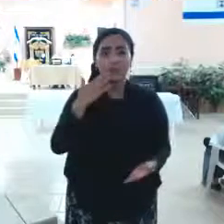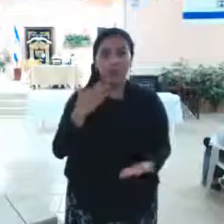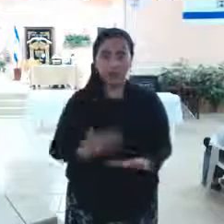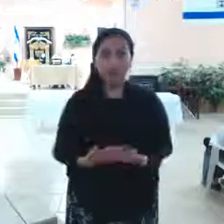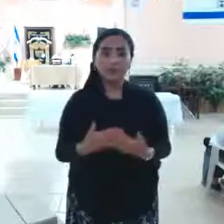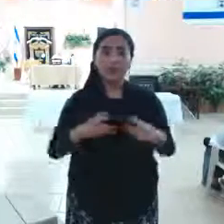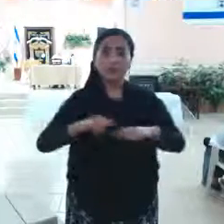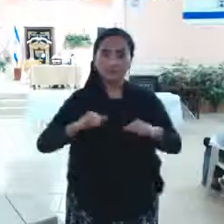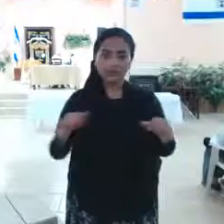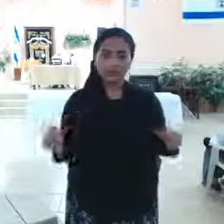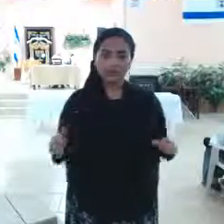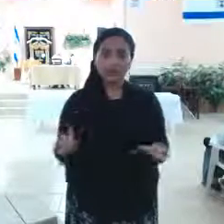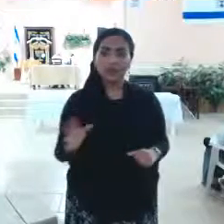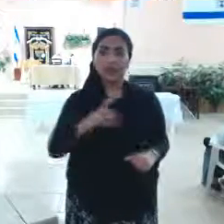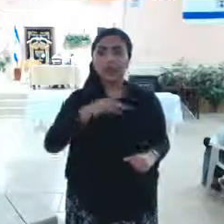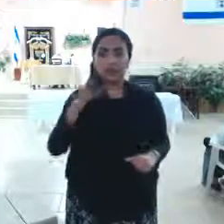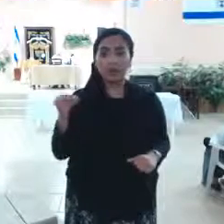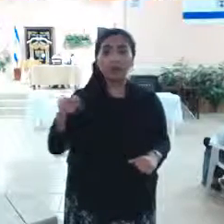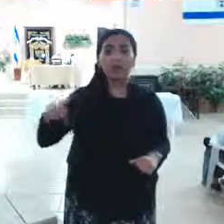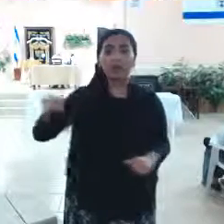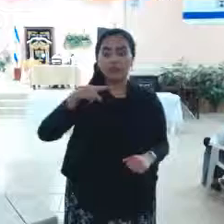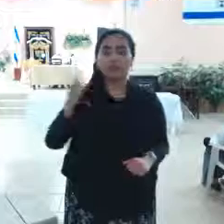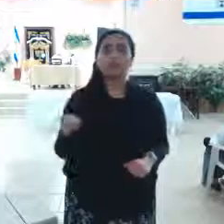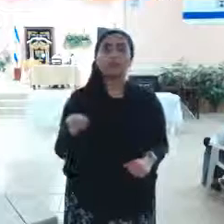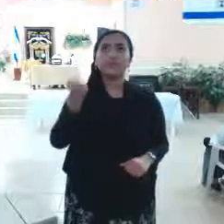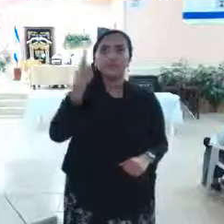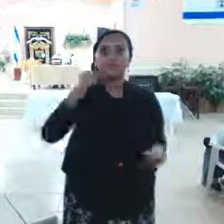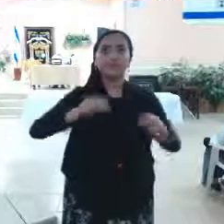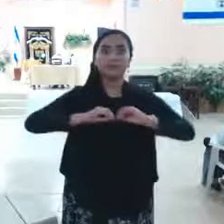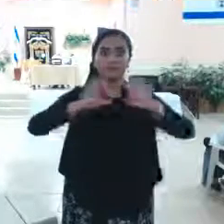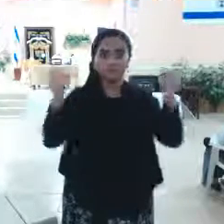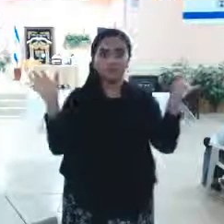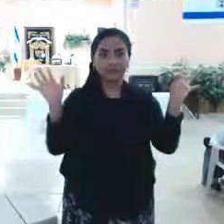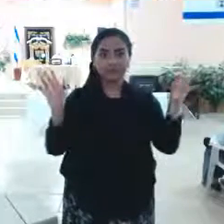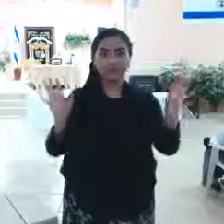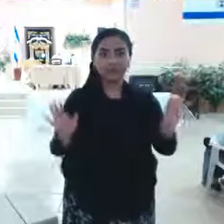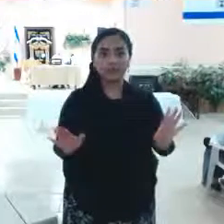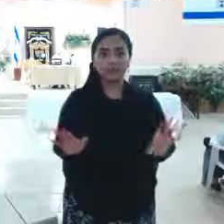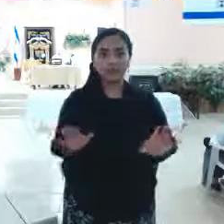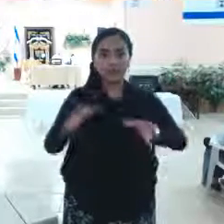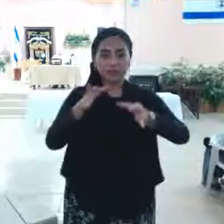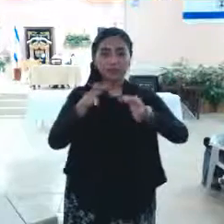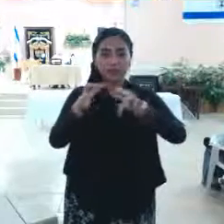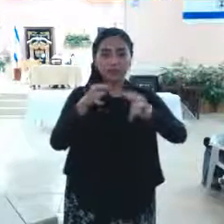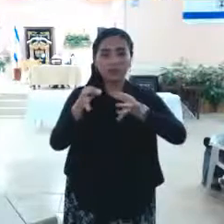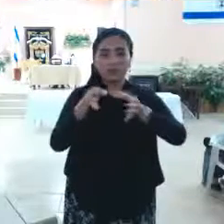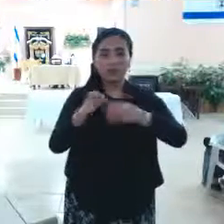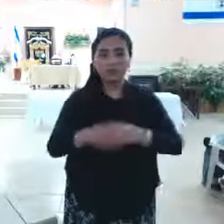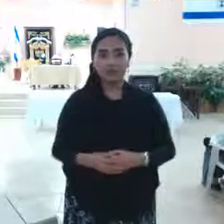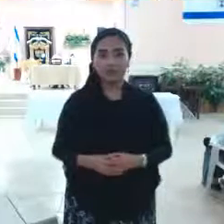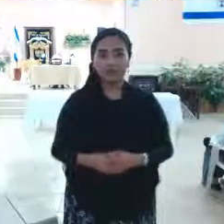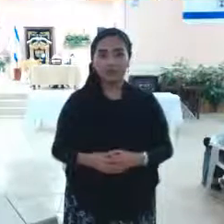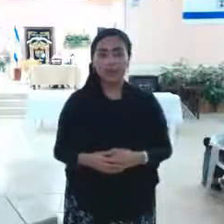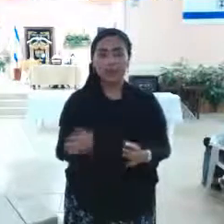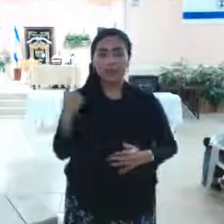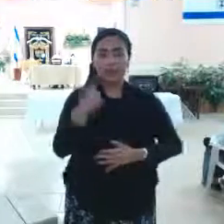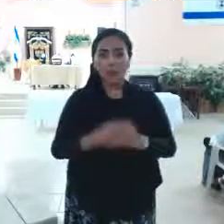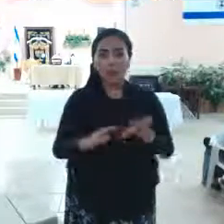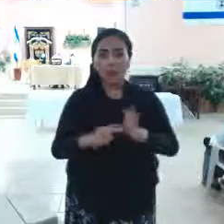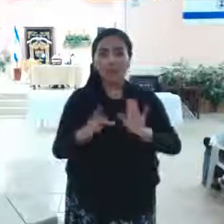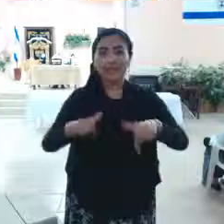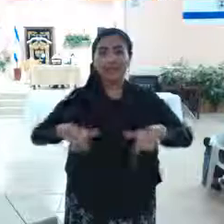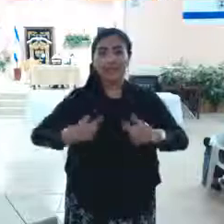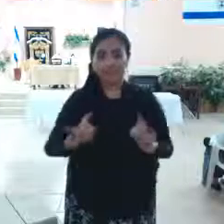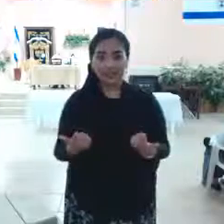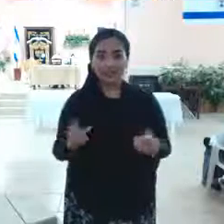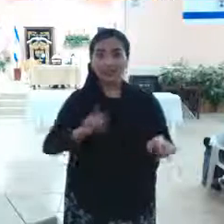the best and right way, etc. So they have clearly understood the explanations of